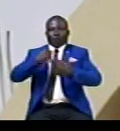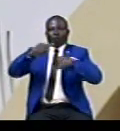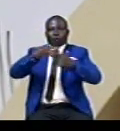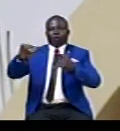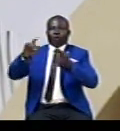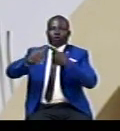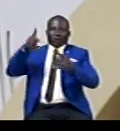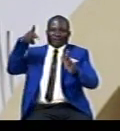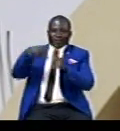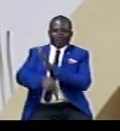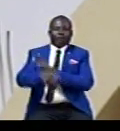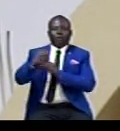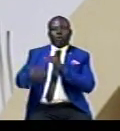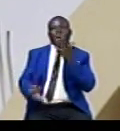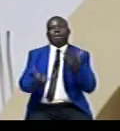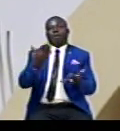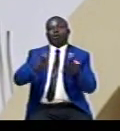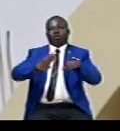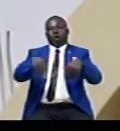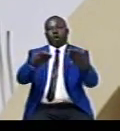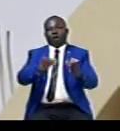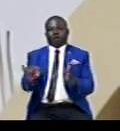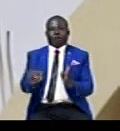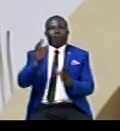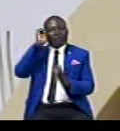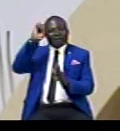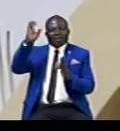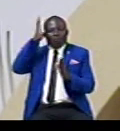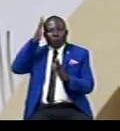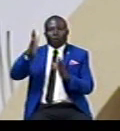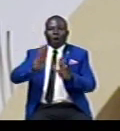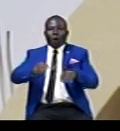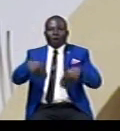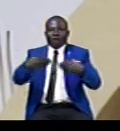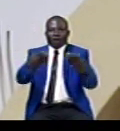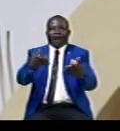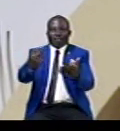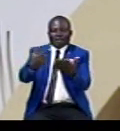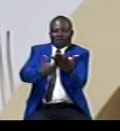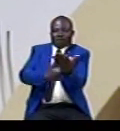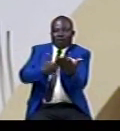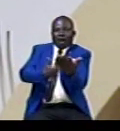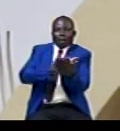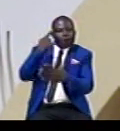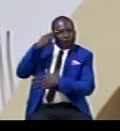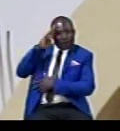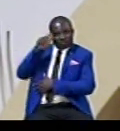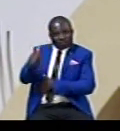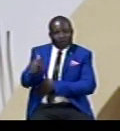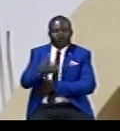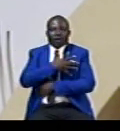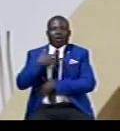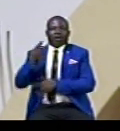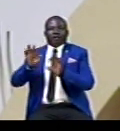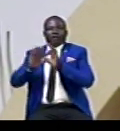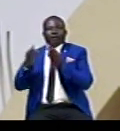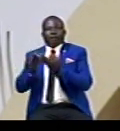the bond offerings he will offer their arm for himself and the family